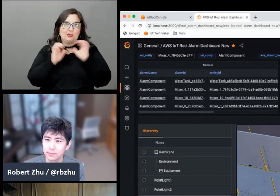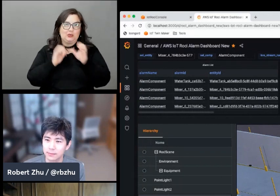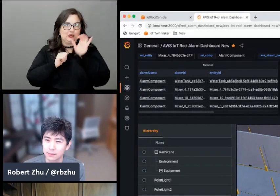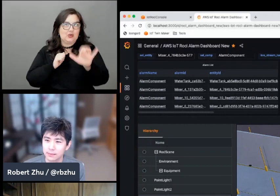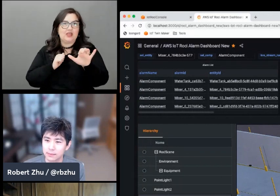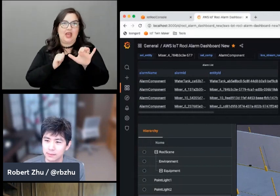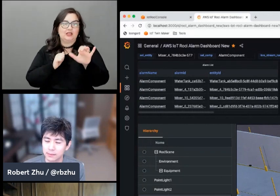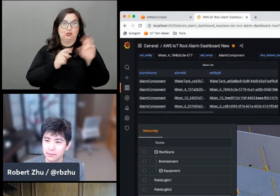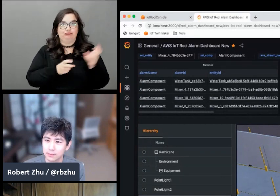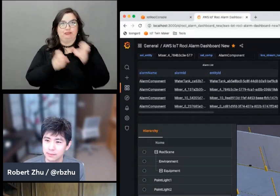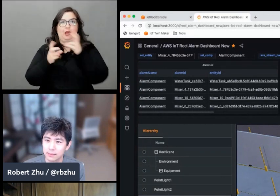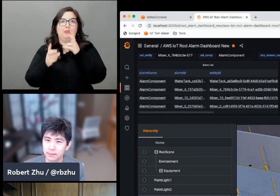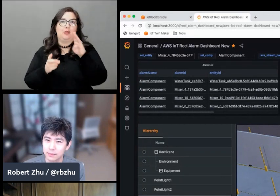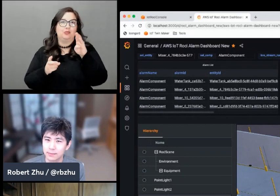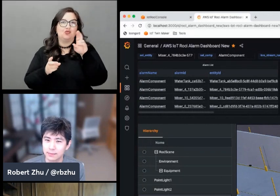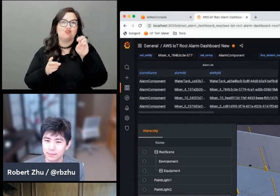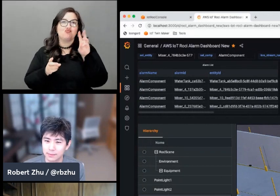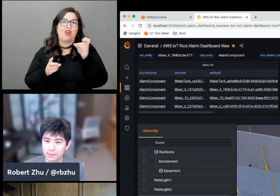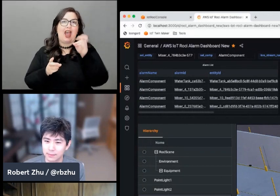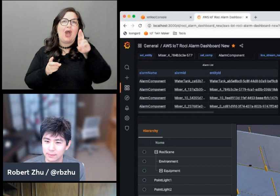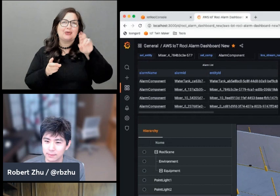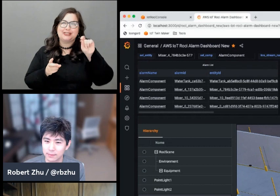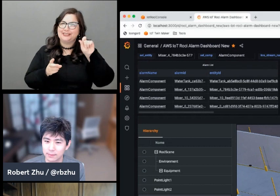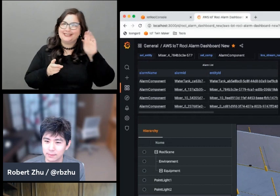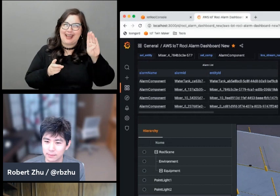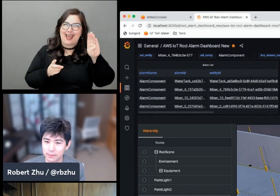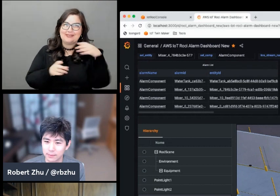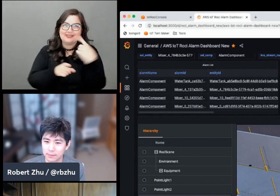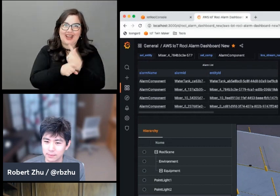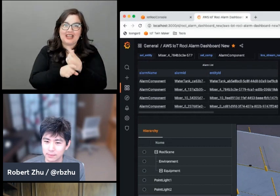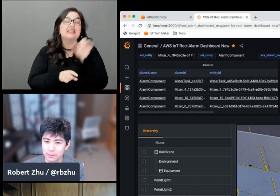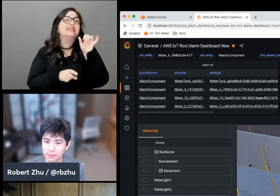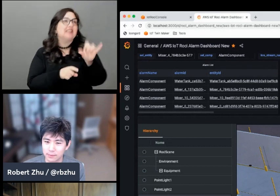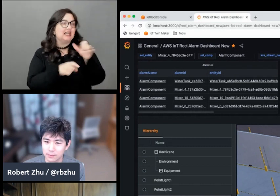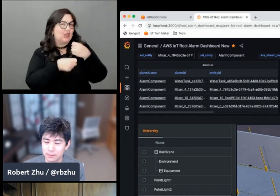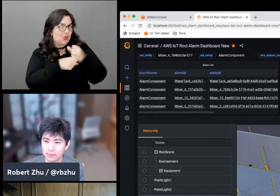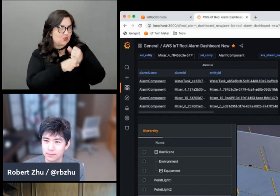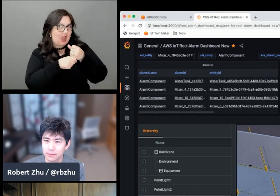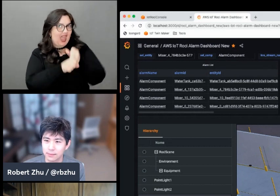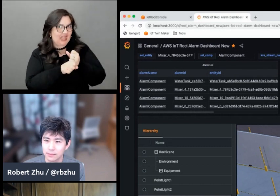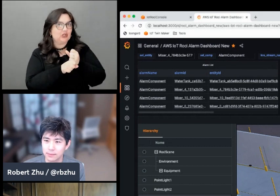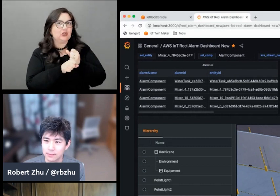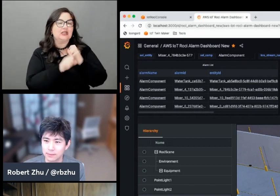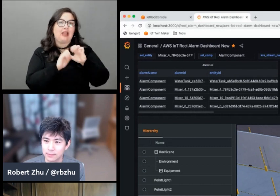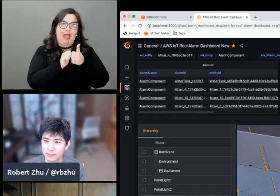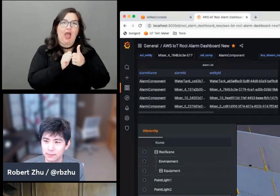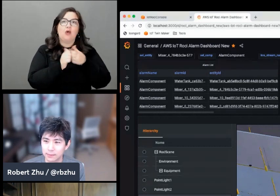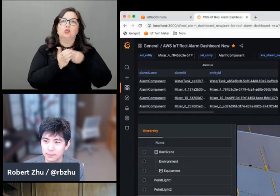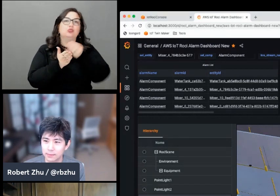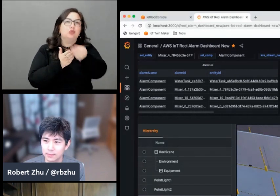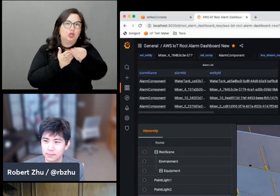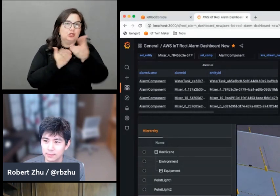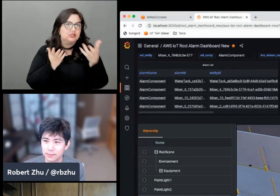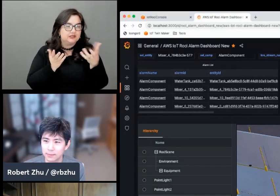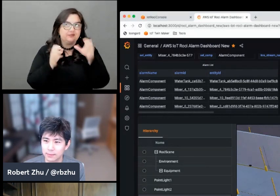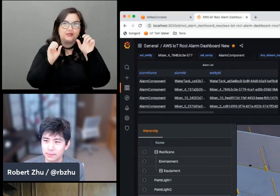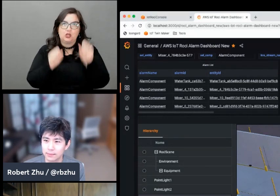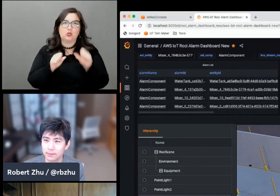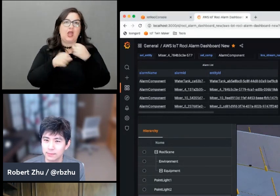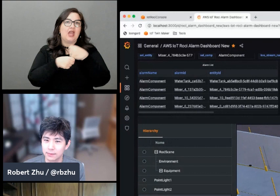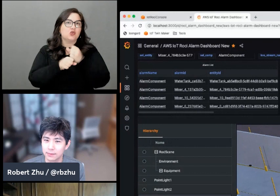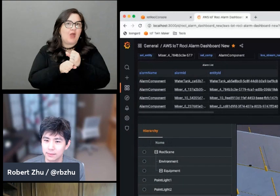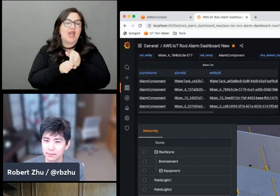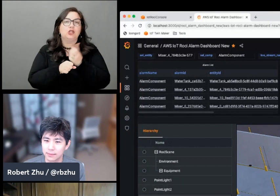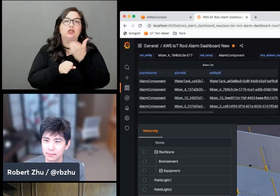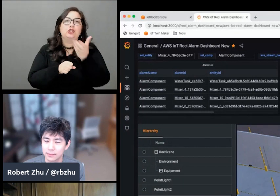browser tab. Yeah. Yeah, so the rendering, you know, there's lots of ways, approaches to rendering. You can render